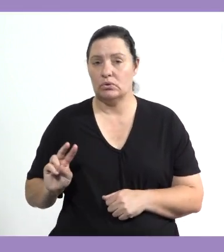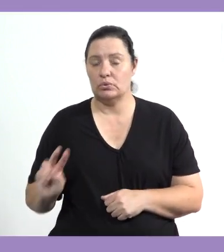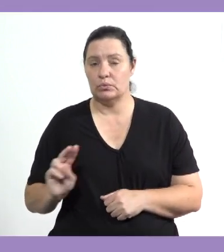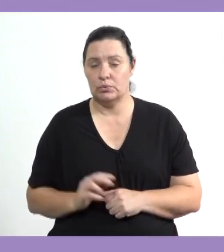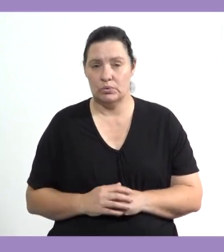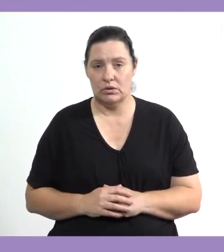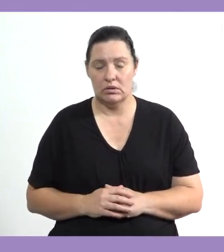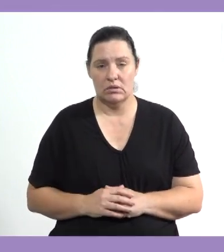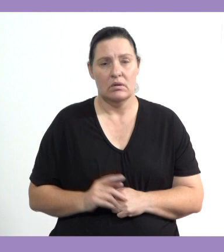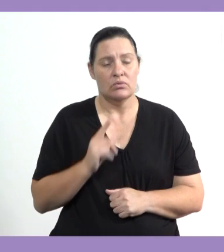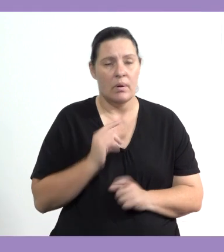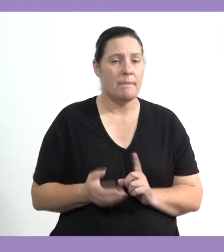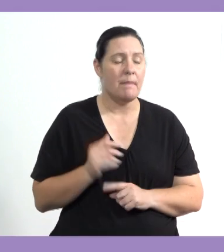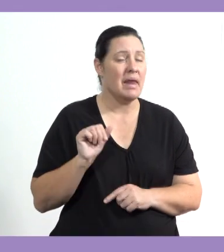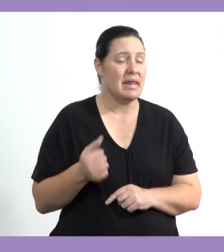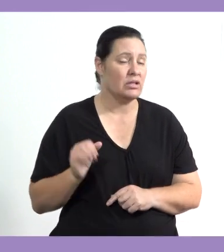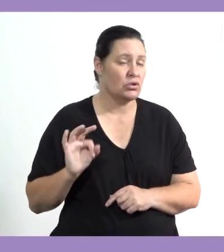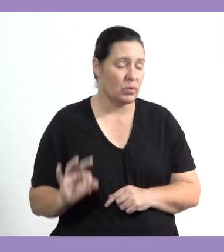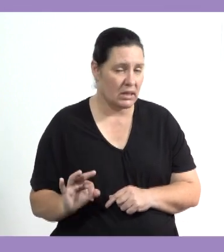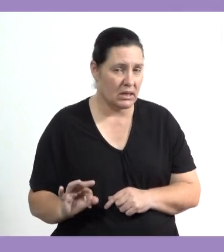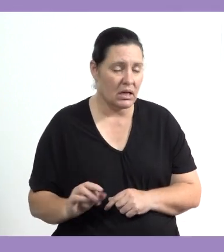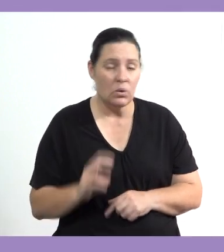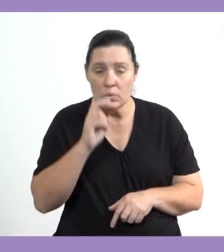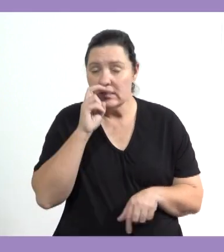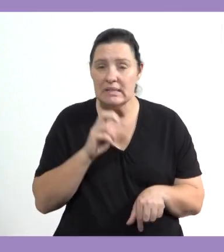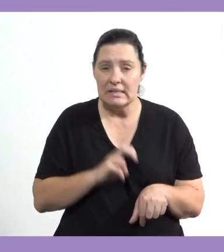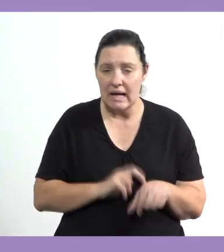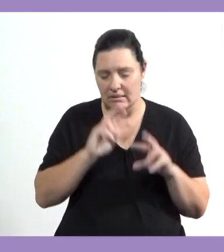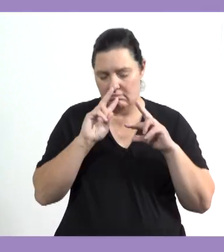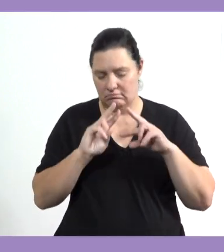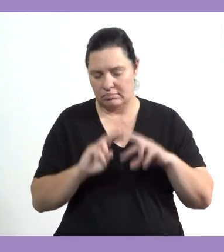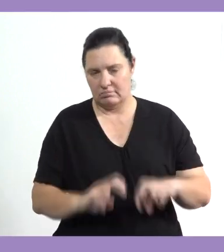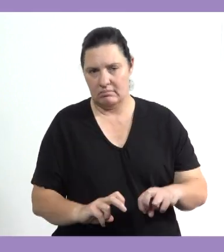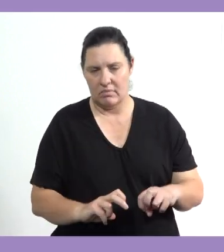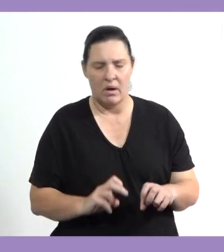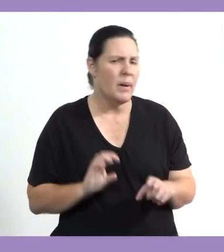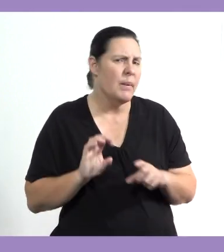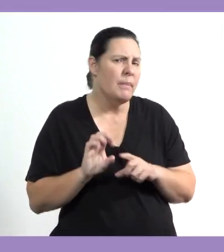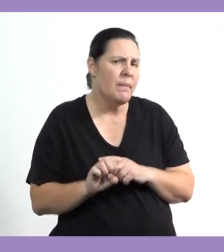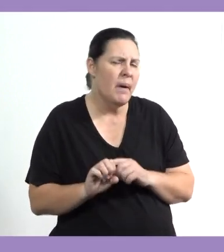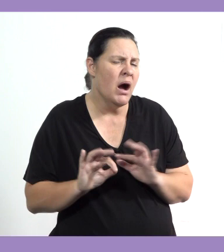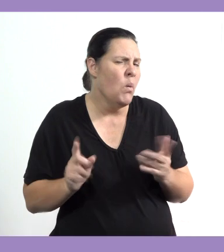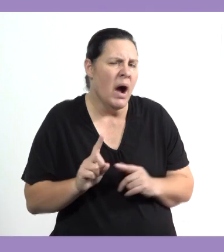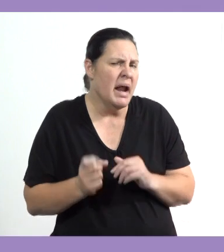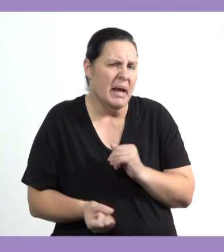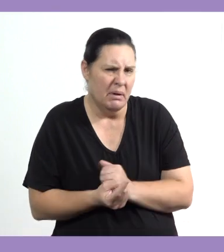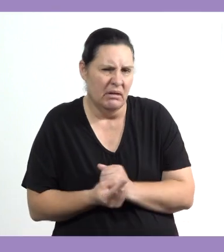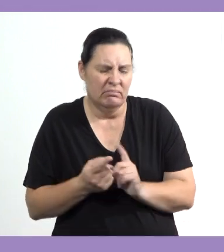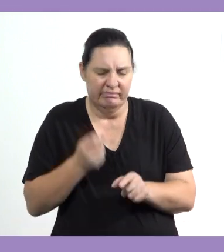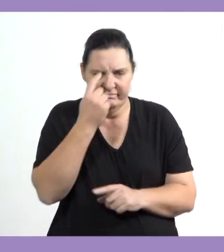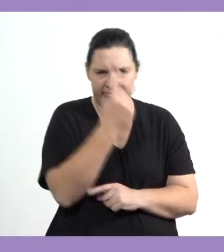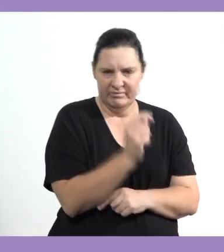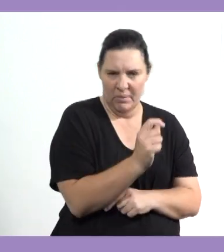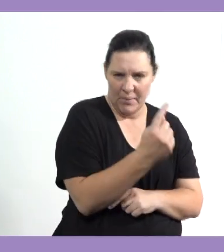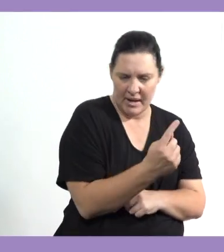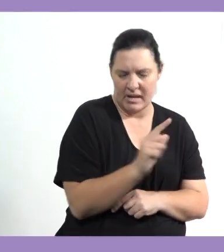2. Remember, for you to find the next three terms, you need to investigate or figure out what is going on from the